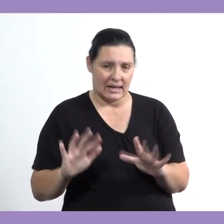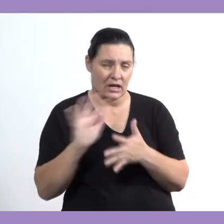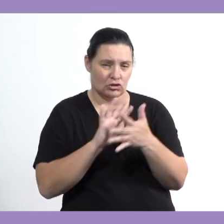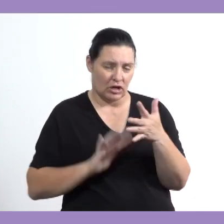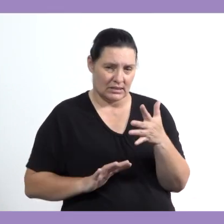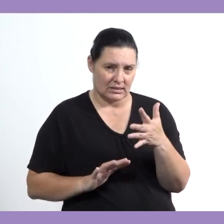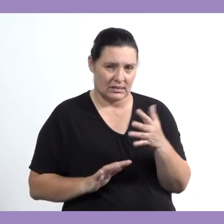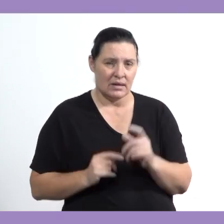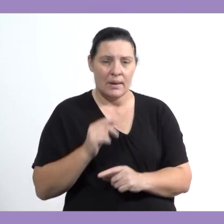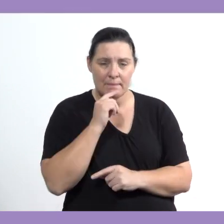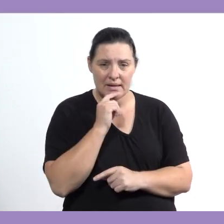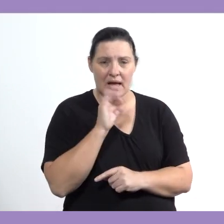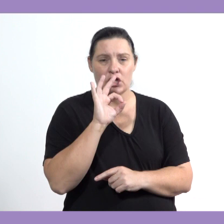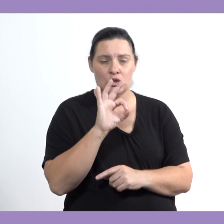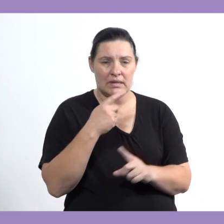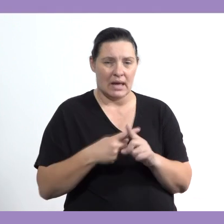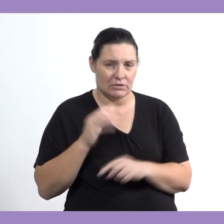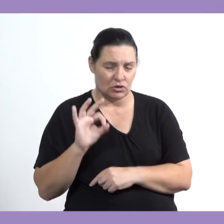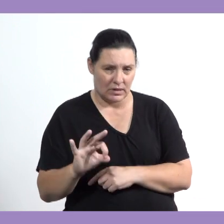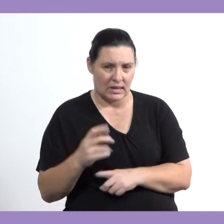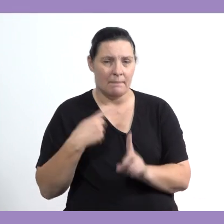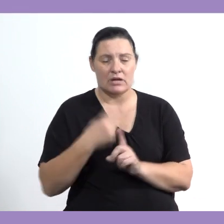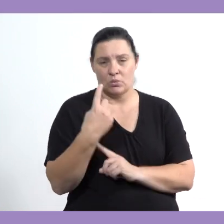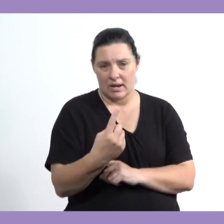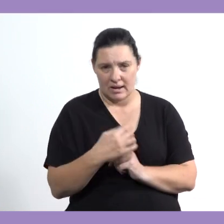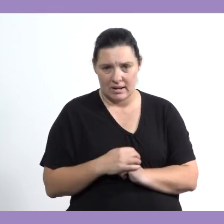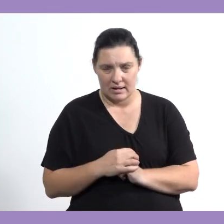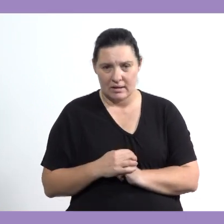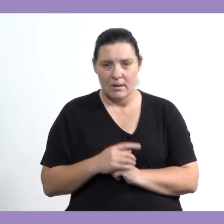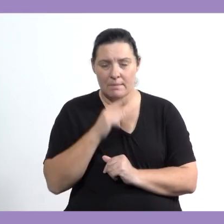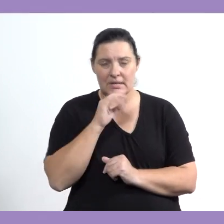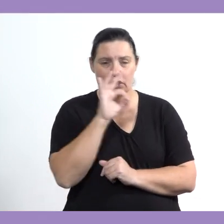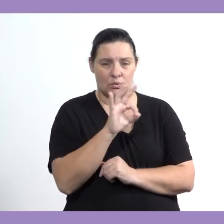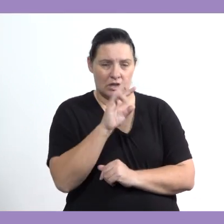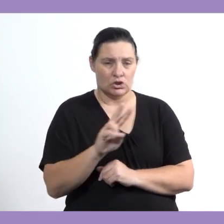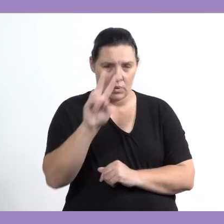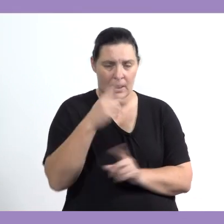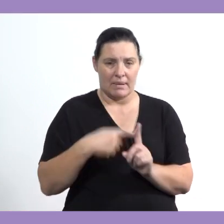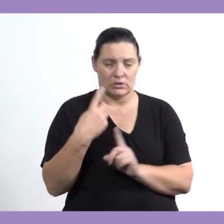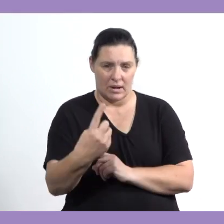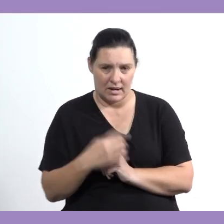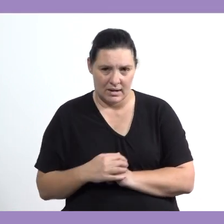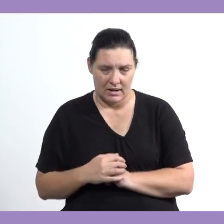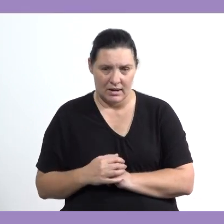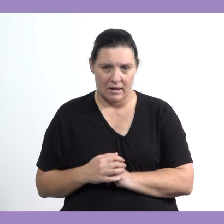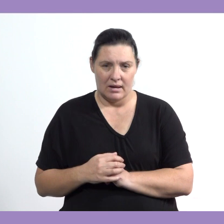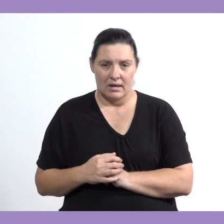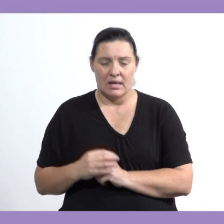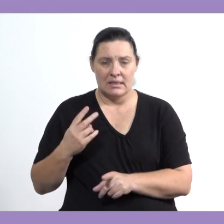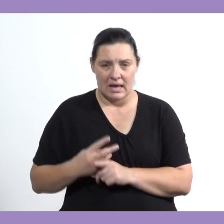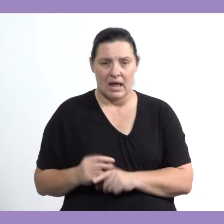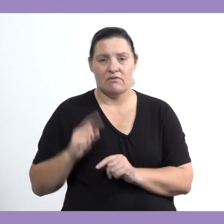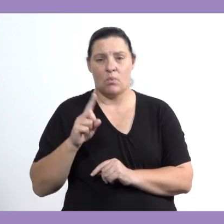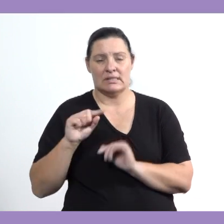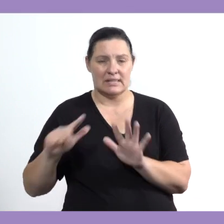10 shaded blocks, and that was 3 multiplied by 3 plus 1, which is 3 squared plus 1. And then